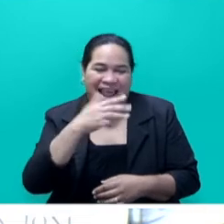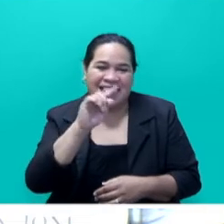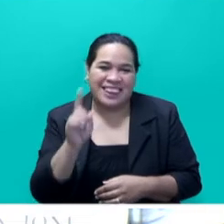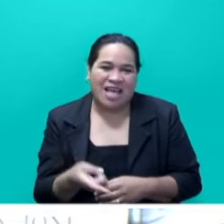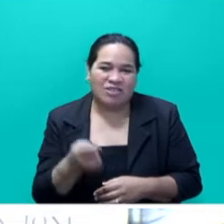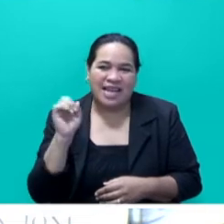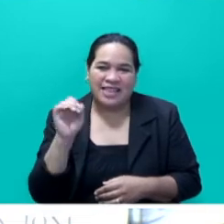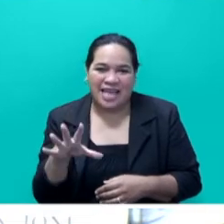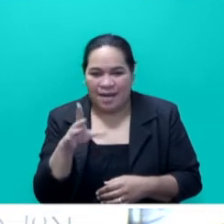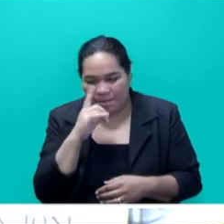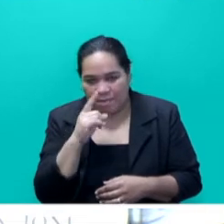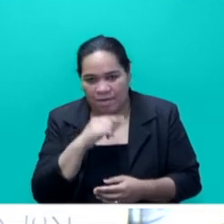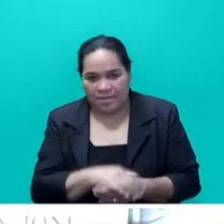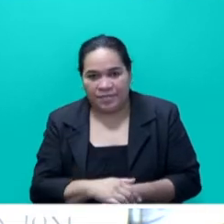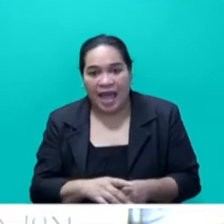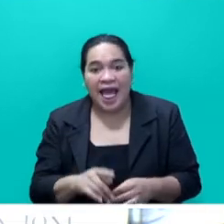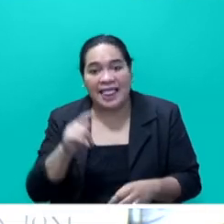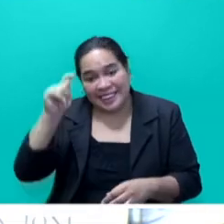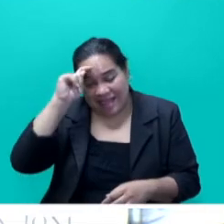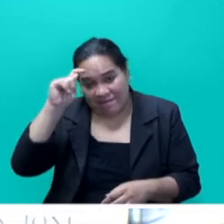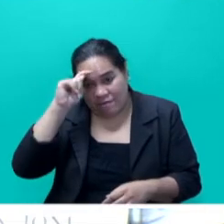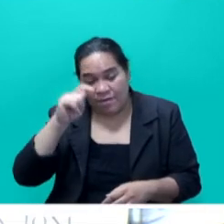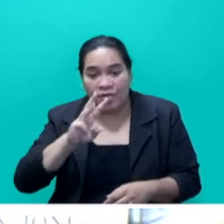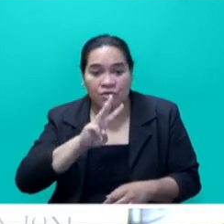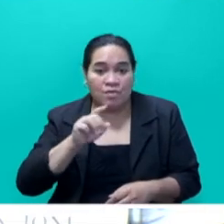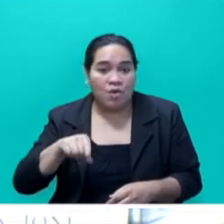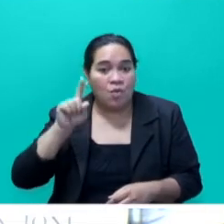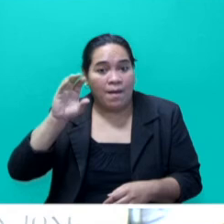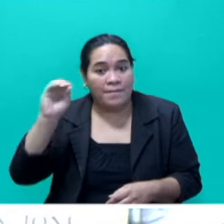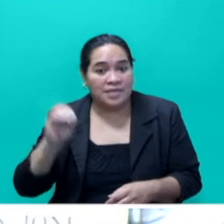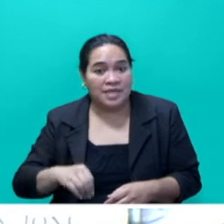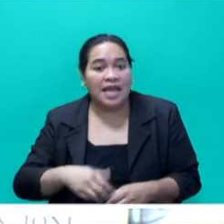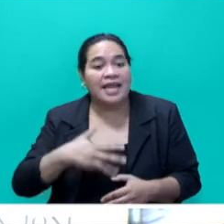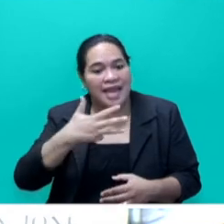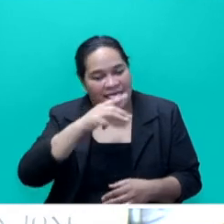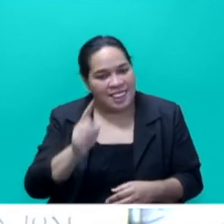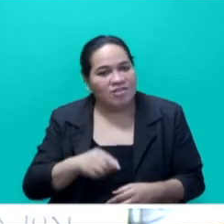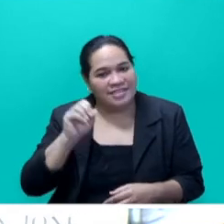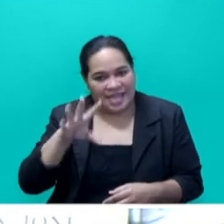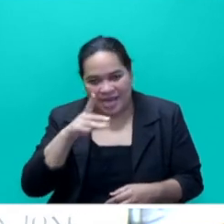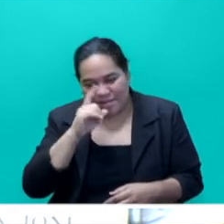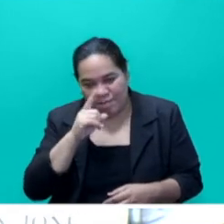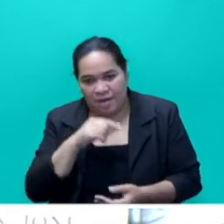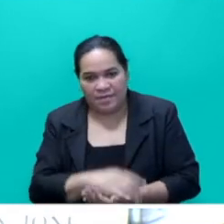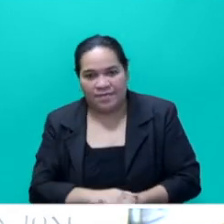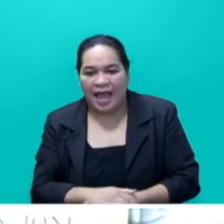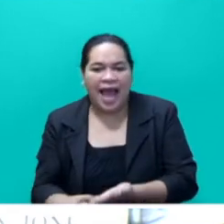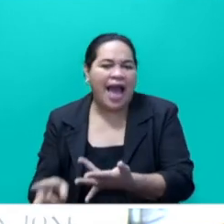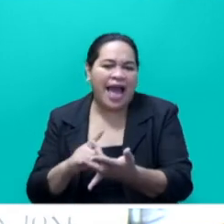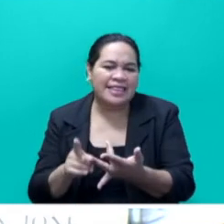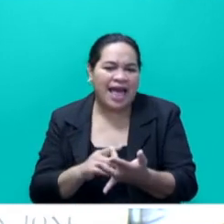9,010 people. Tavua, 3.1% again, 9,010 people. Others from